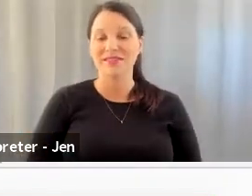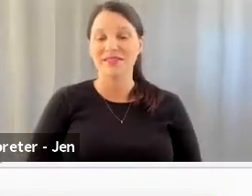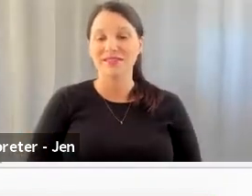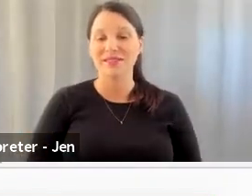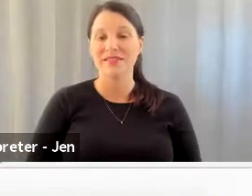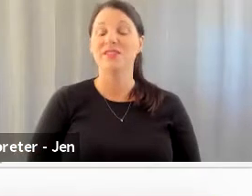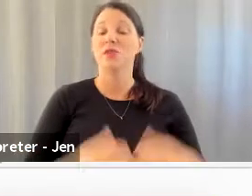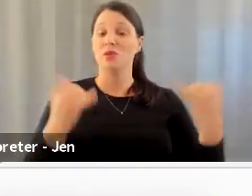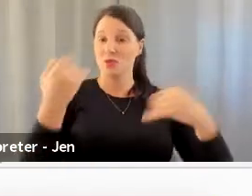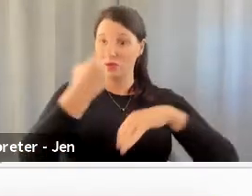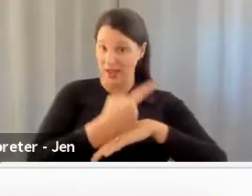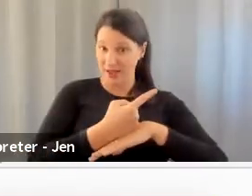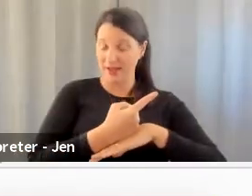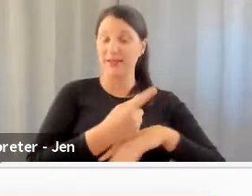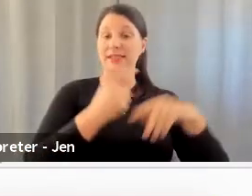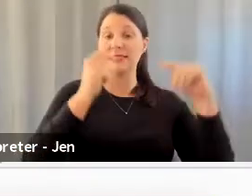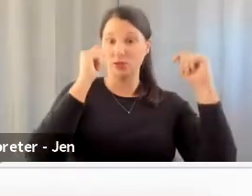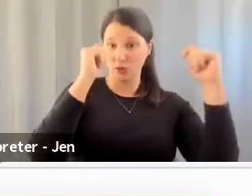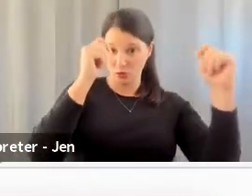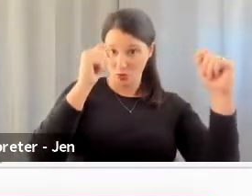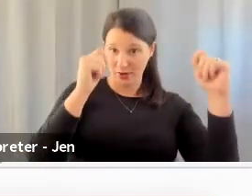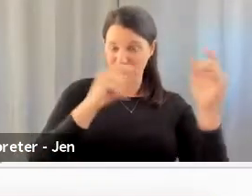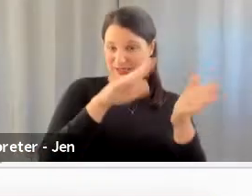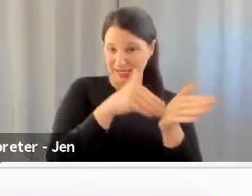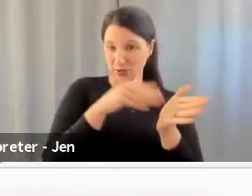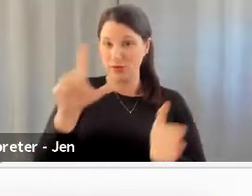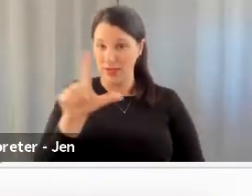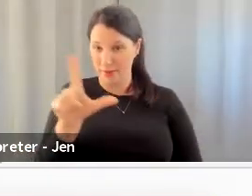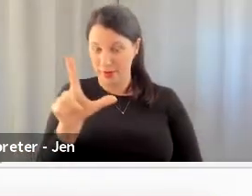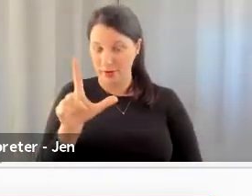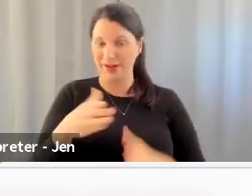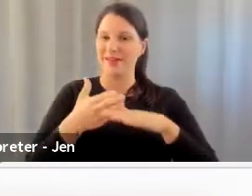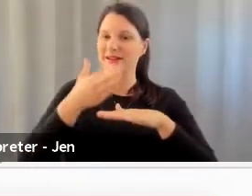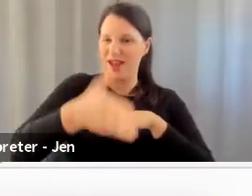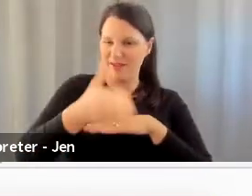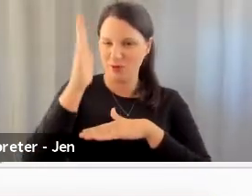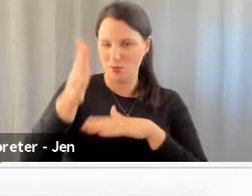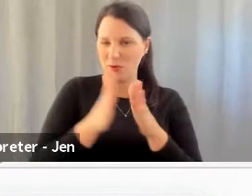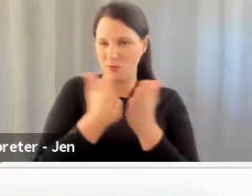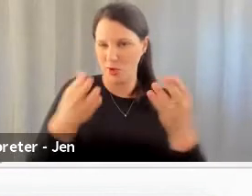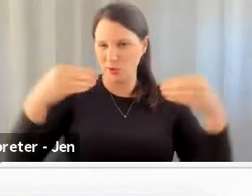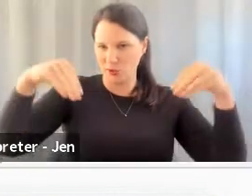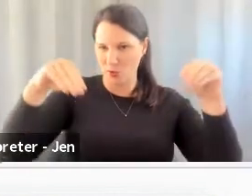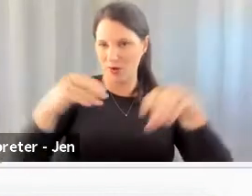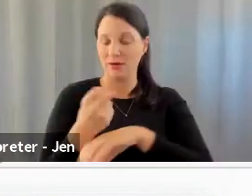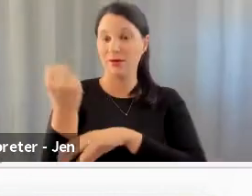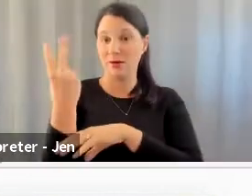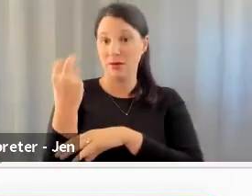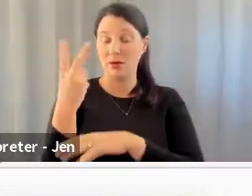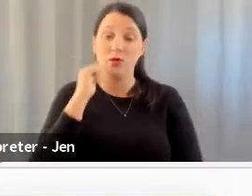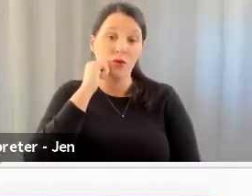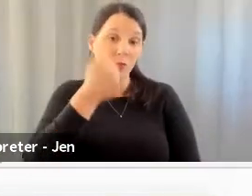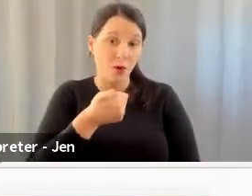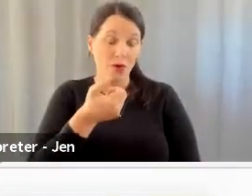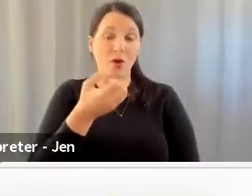example, today, Tutorial Center and Library. Right after this, we have an event for the bookstore at 12 p.m. Tomorrow will be financial aid at